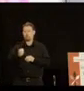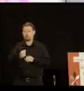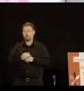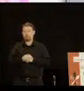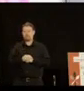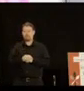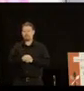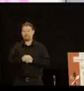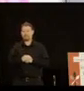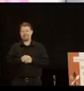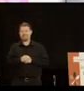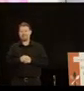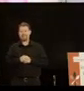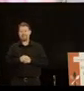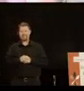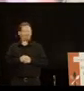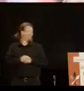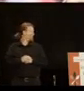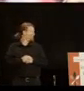through.